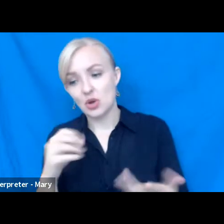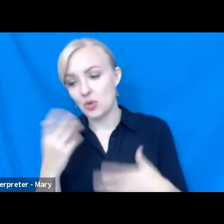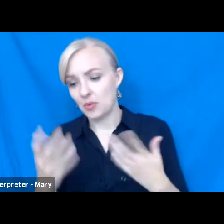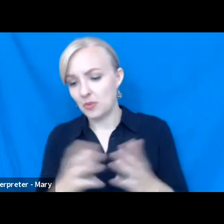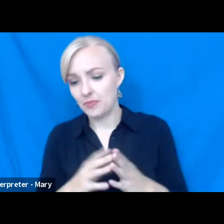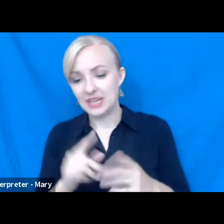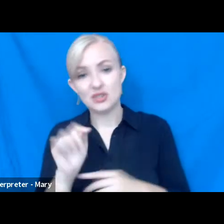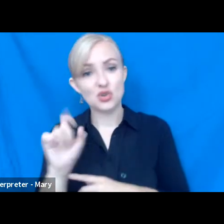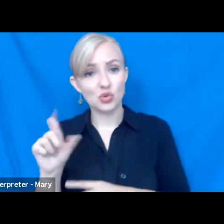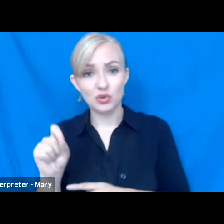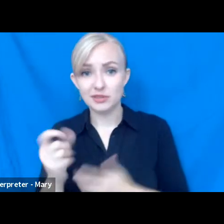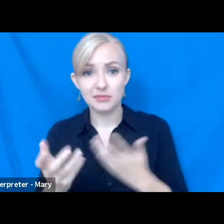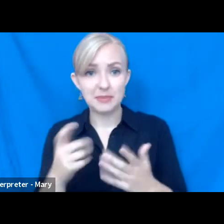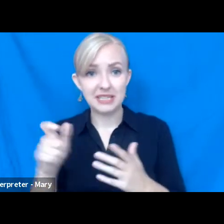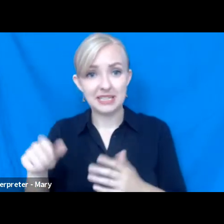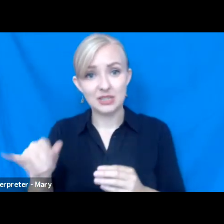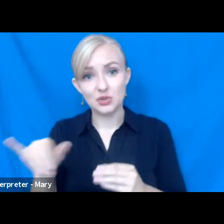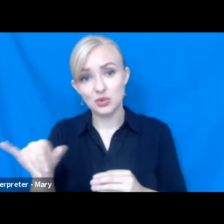tools